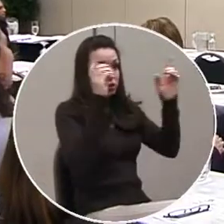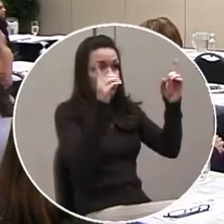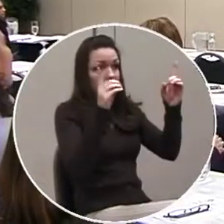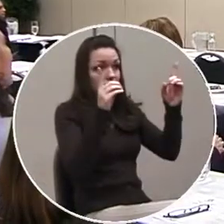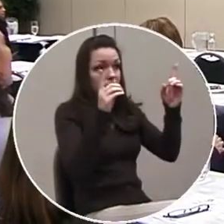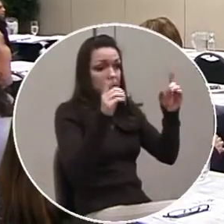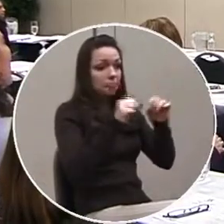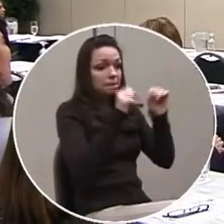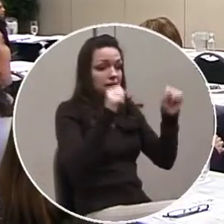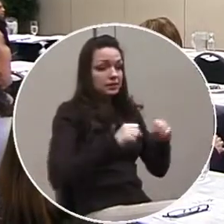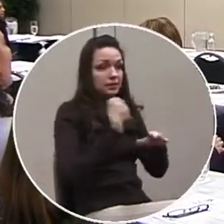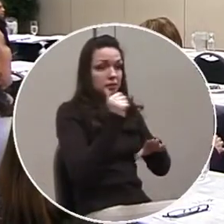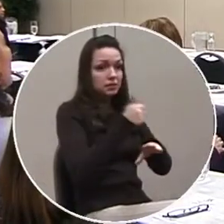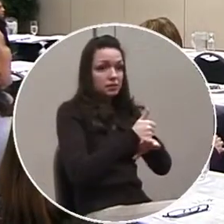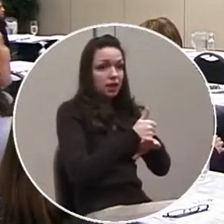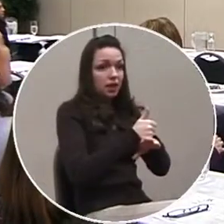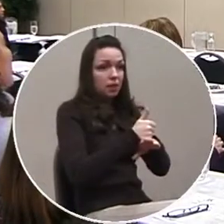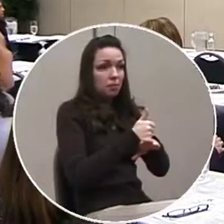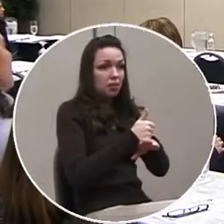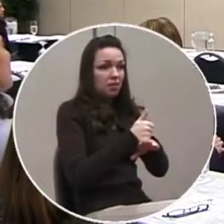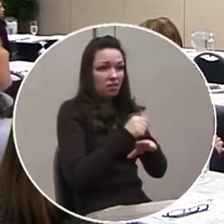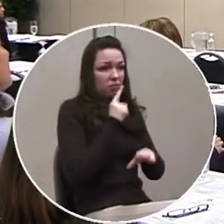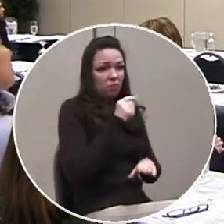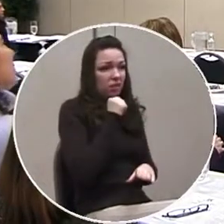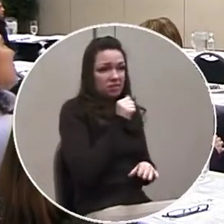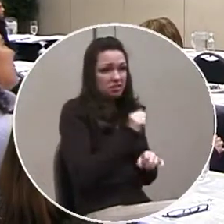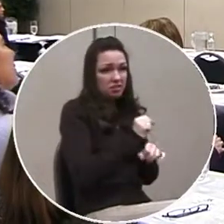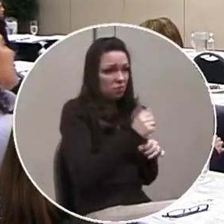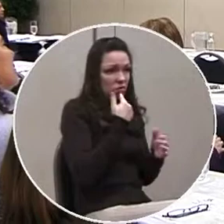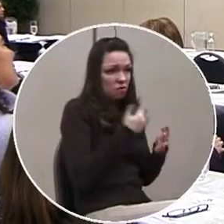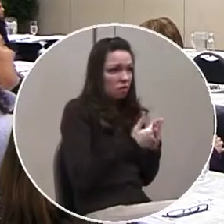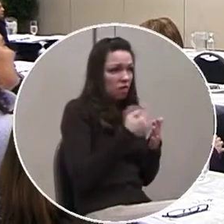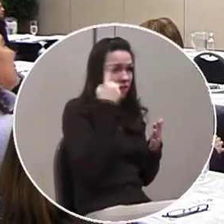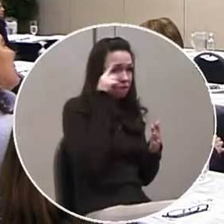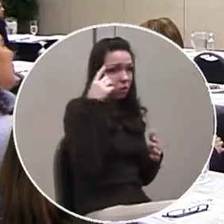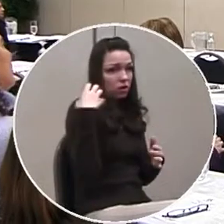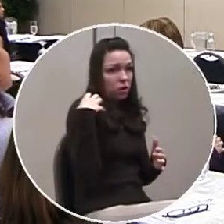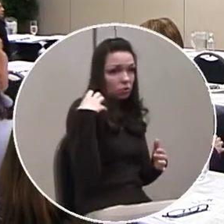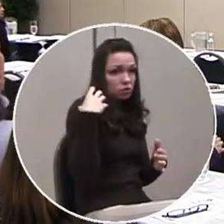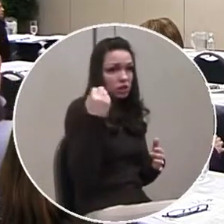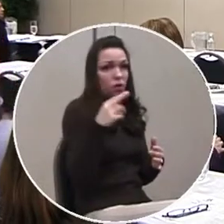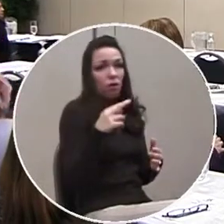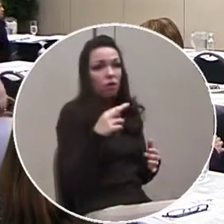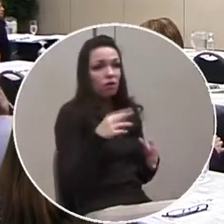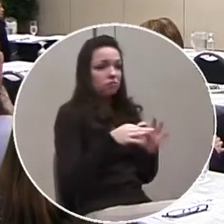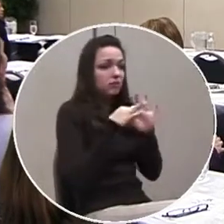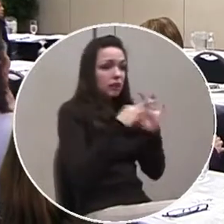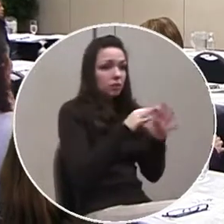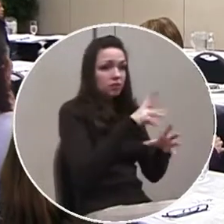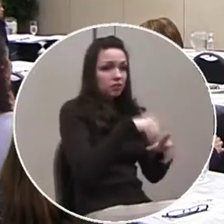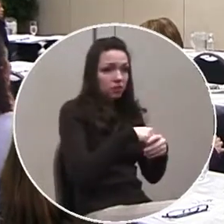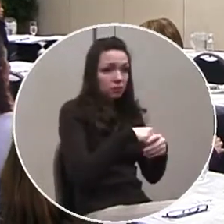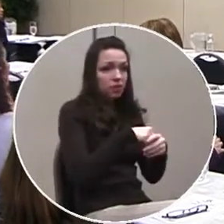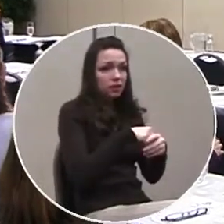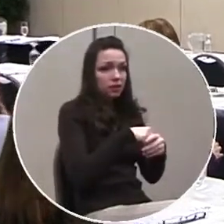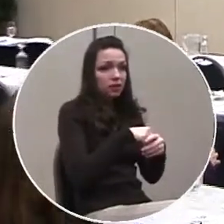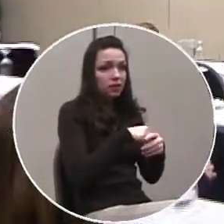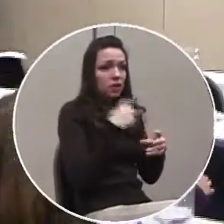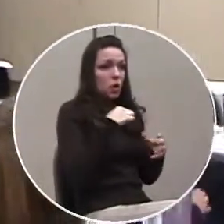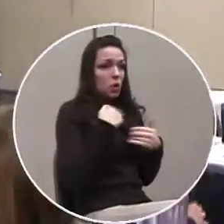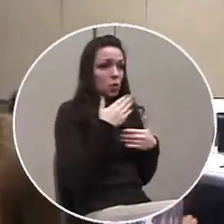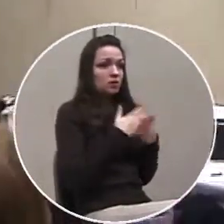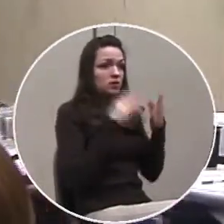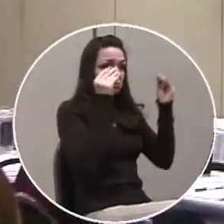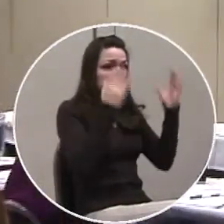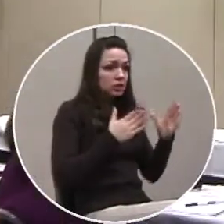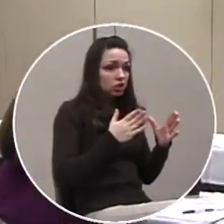a system set up that really doesn't work well for a coaching or collaborative model. Because what we've done is we've had teachers so